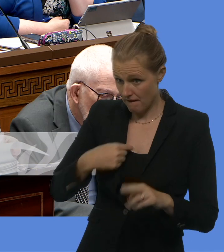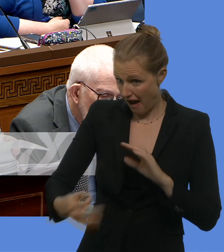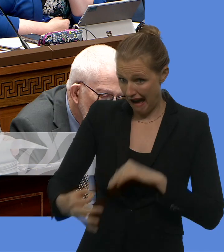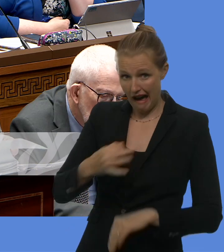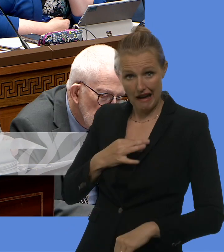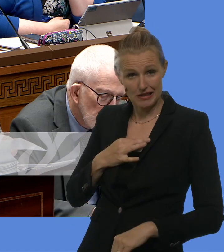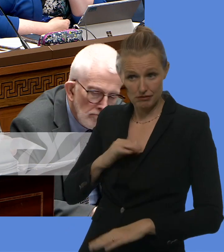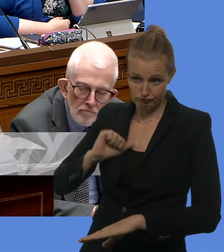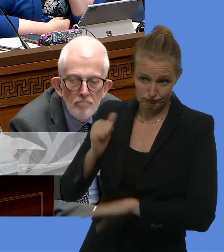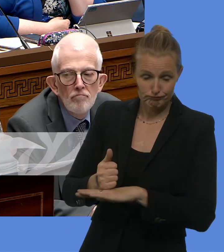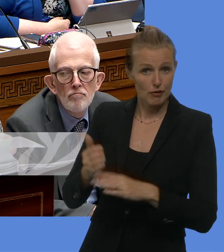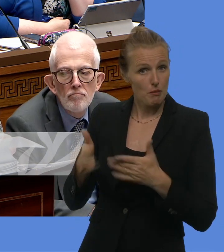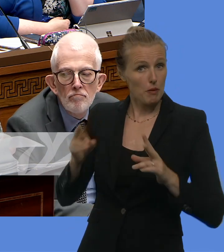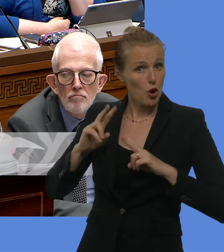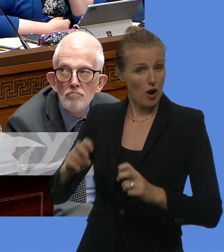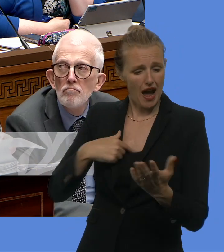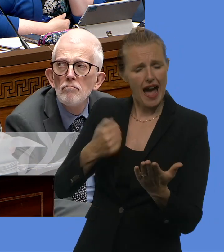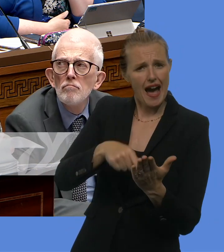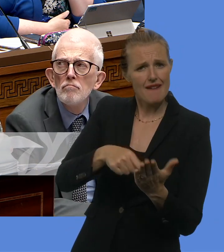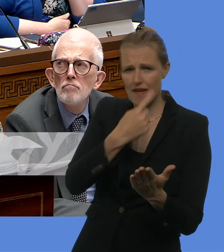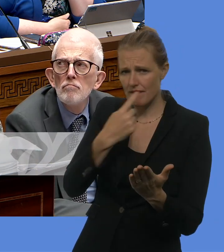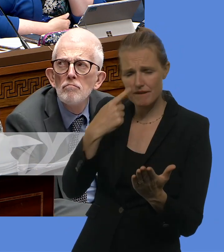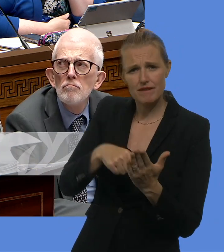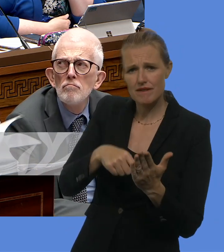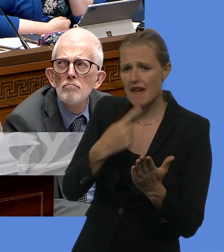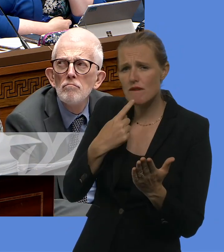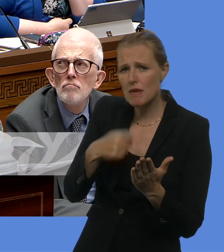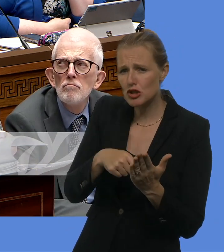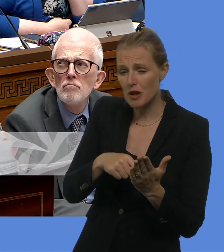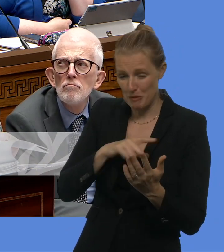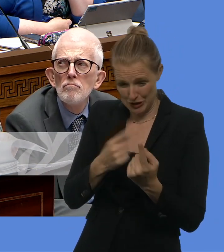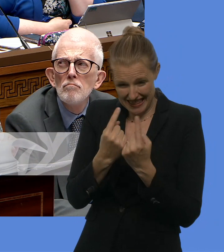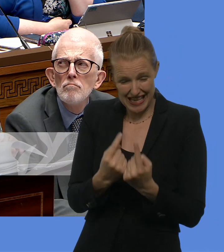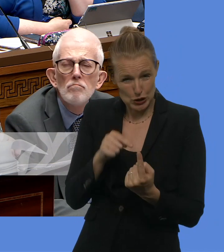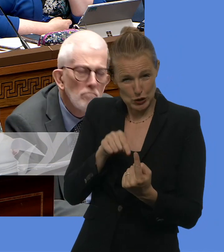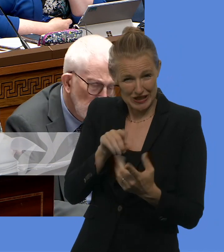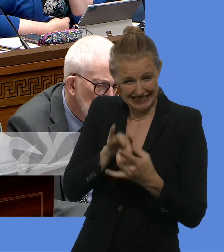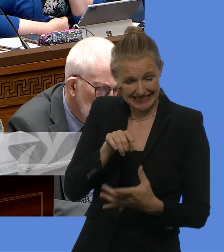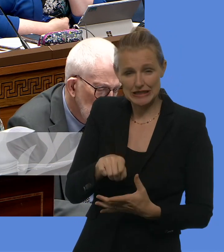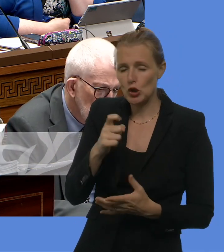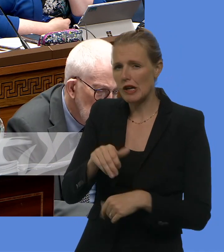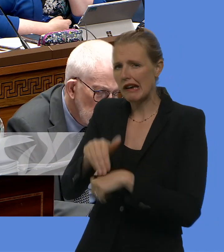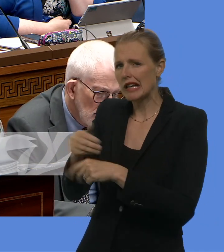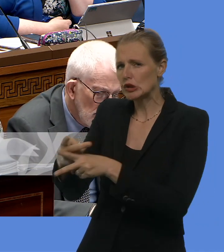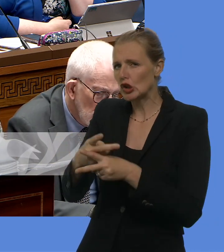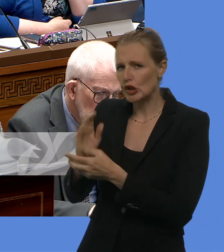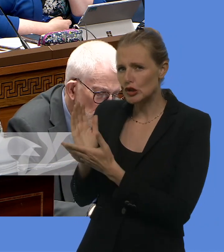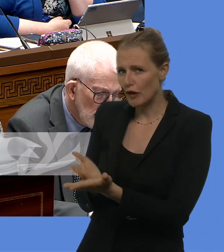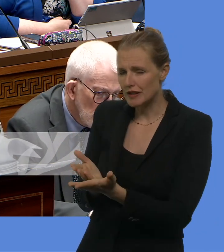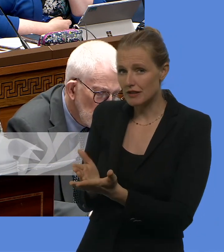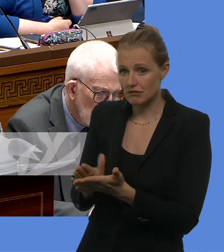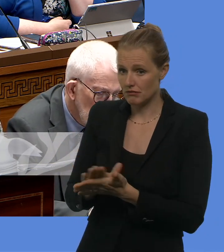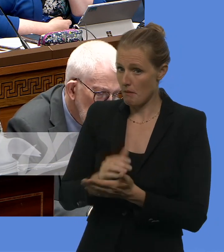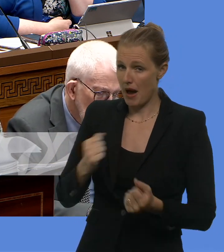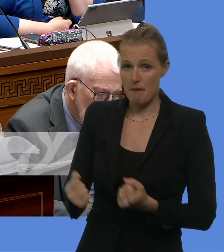to institute an inquiry, in that these issues may well interface with the security services, in which case my powers as a